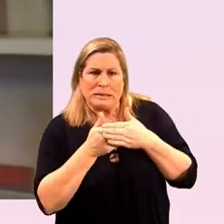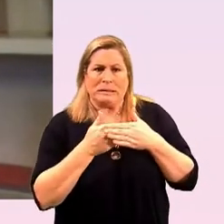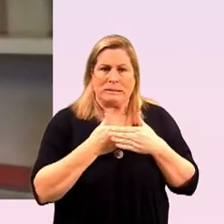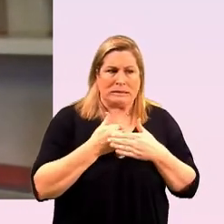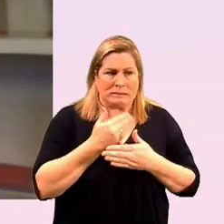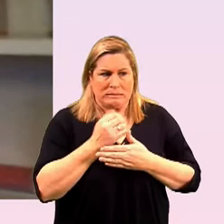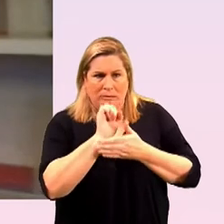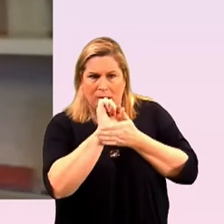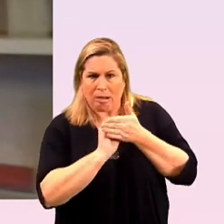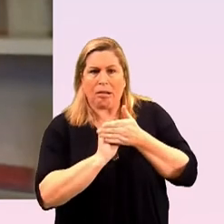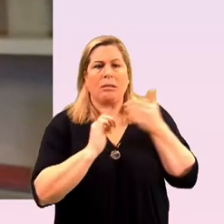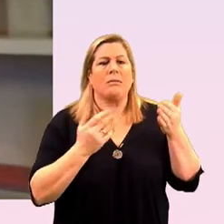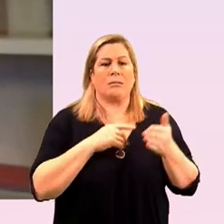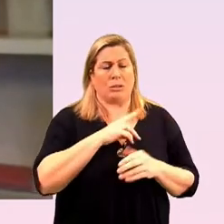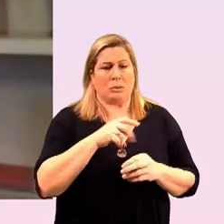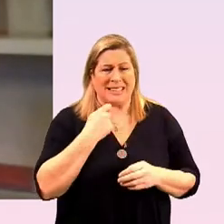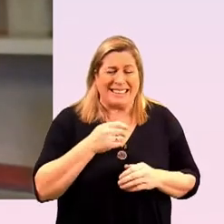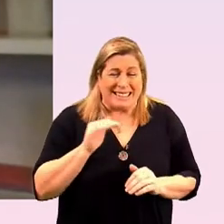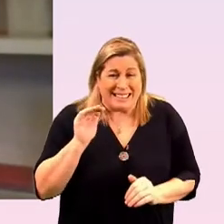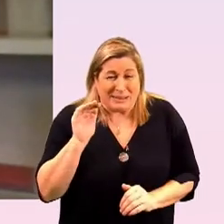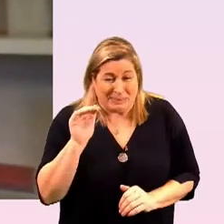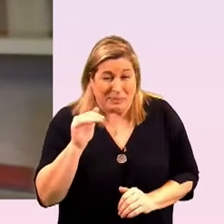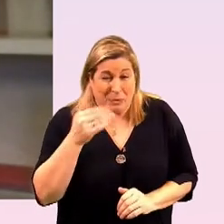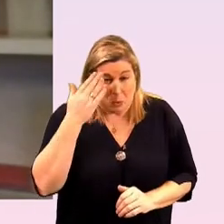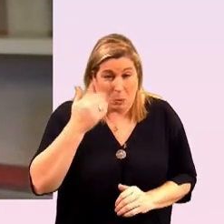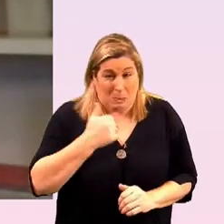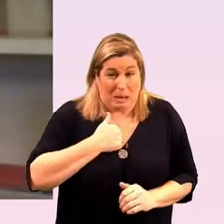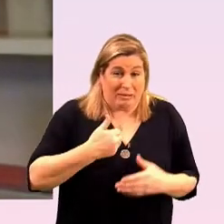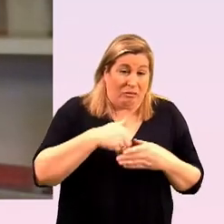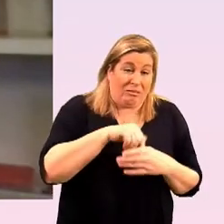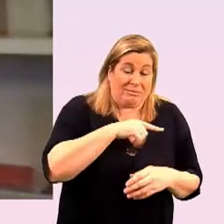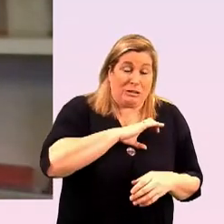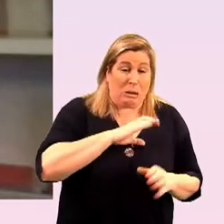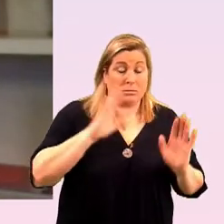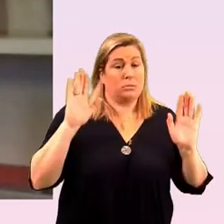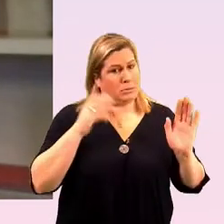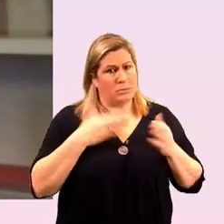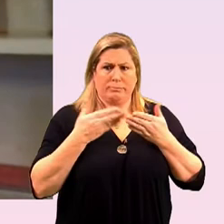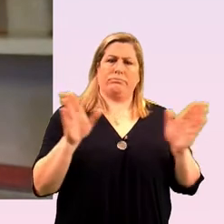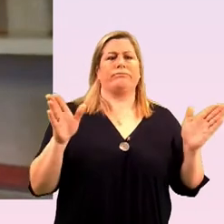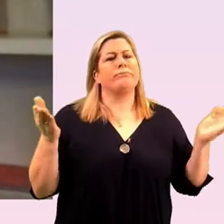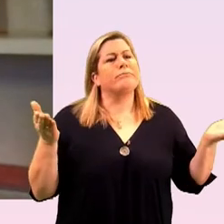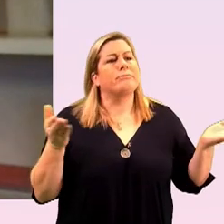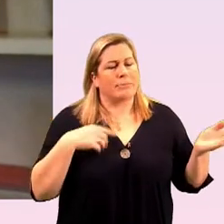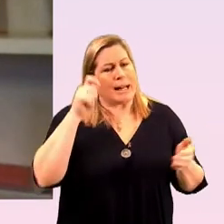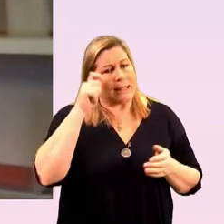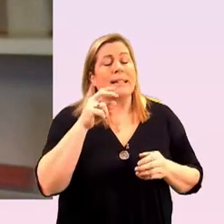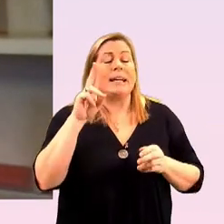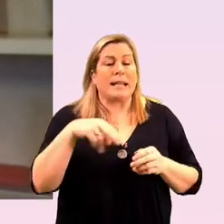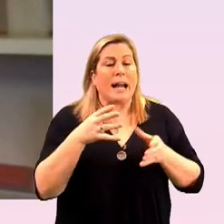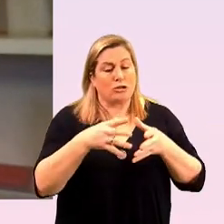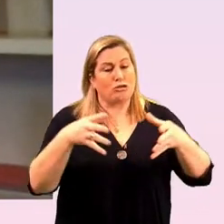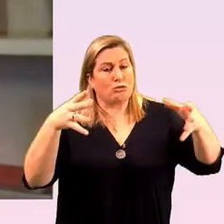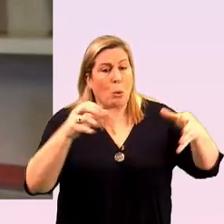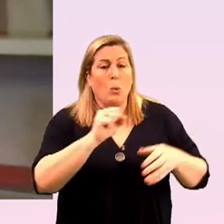say, oh, did you hear about this? So I think the last point for me is kind of you grow the staff network then, and it